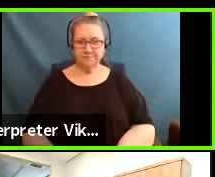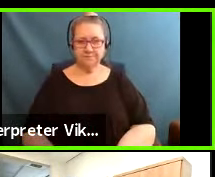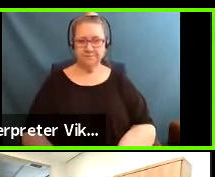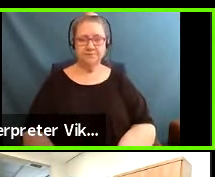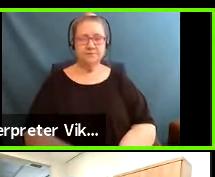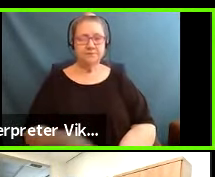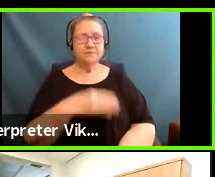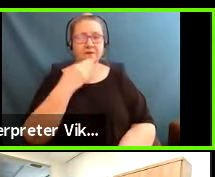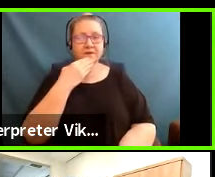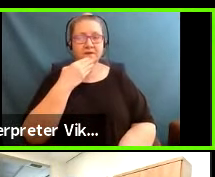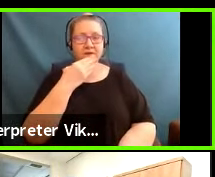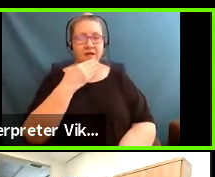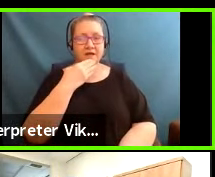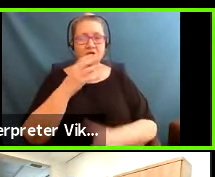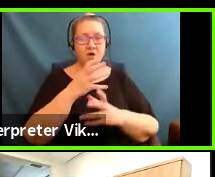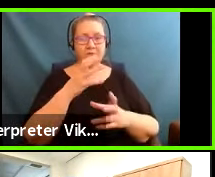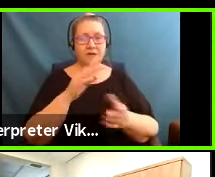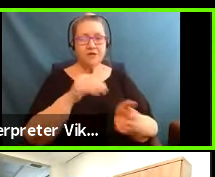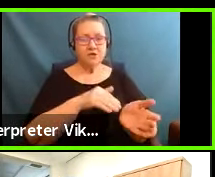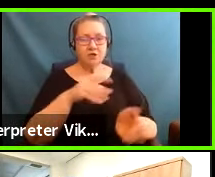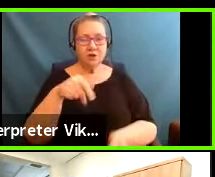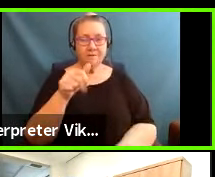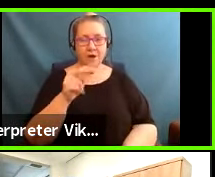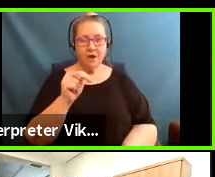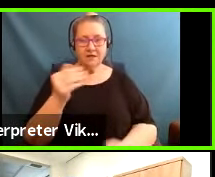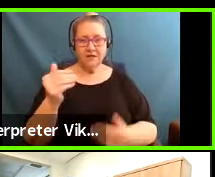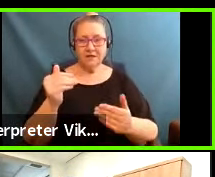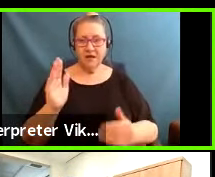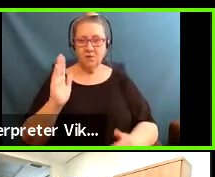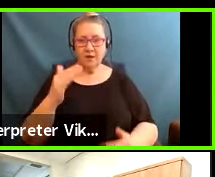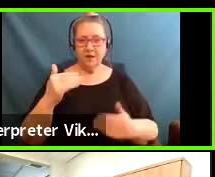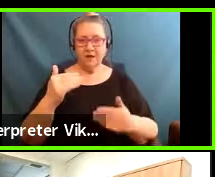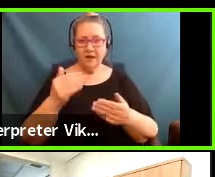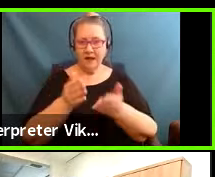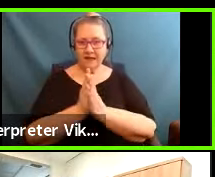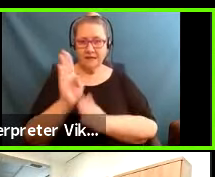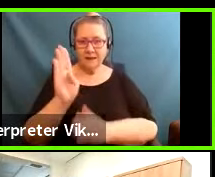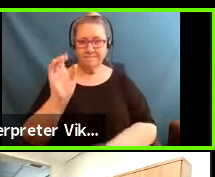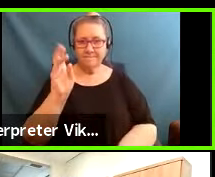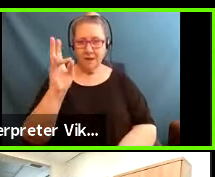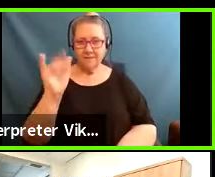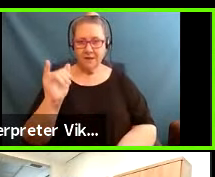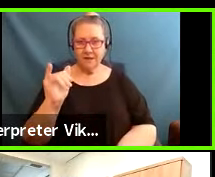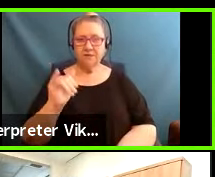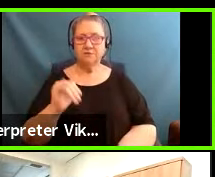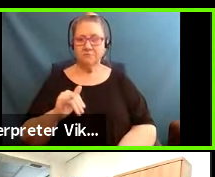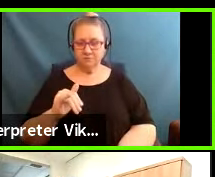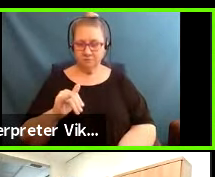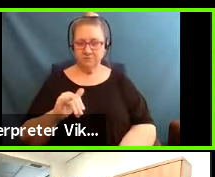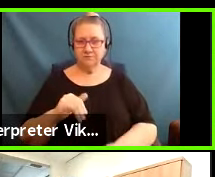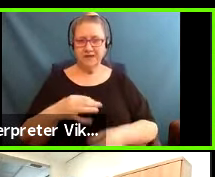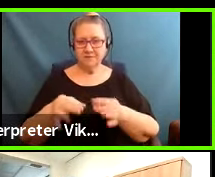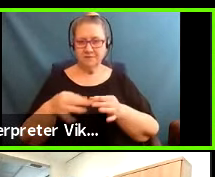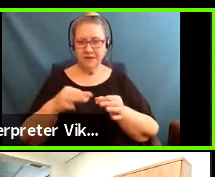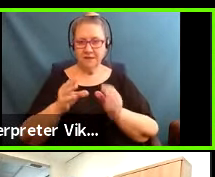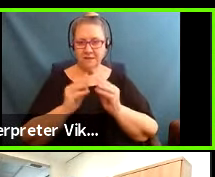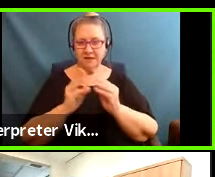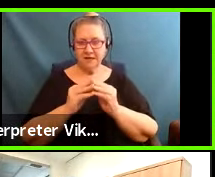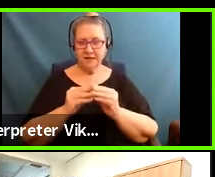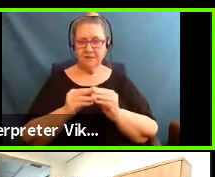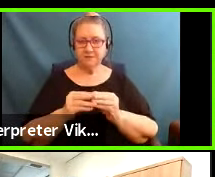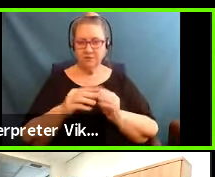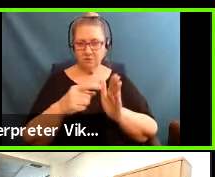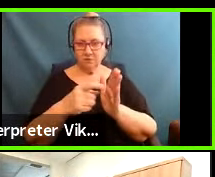Thank you so much, Dr. Pan. And I think now we'll have Bobby walk through our meeting protocols. Great, thank